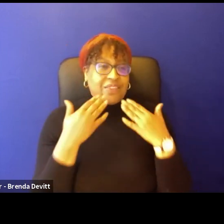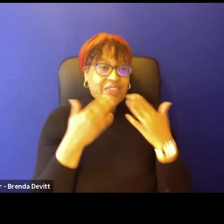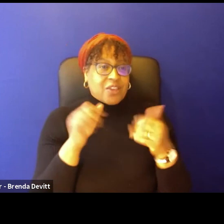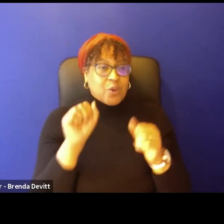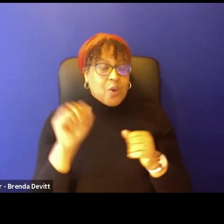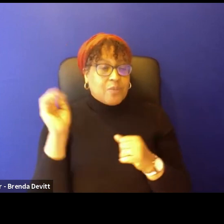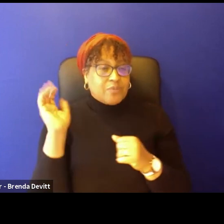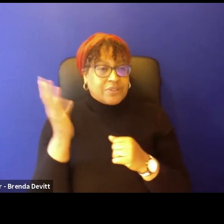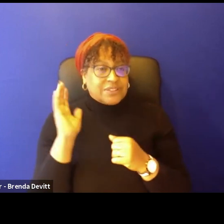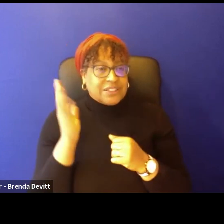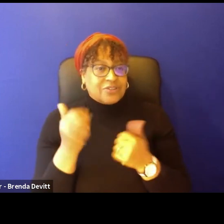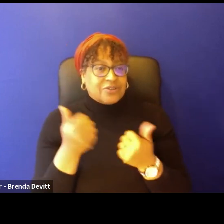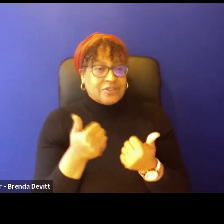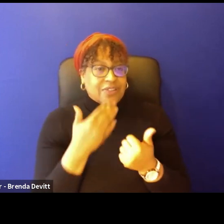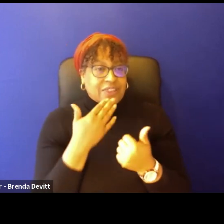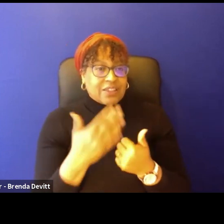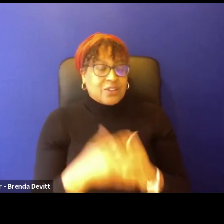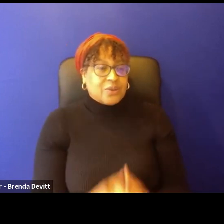Bye.